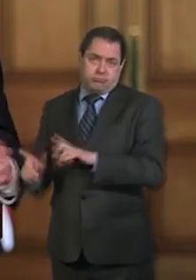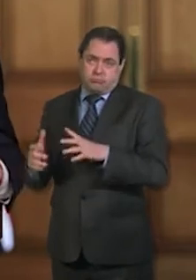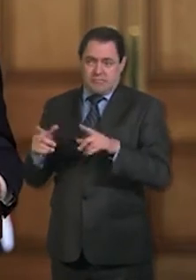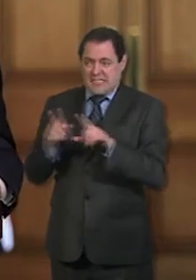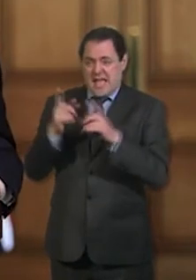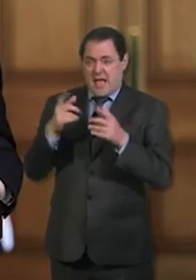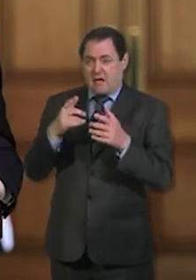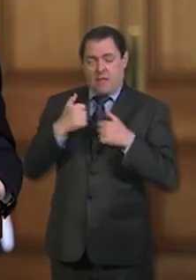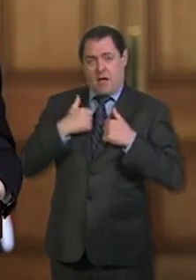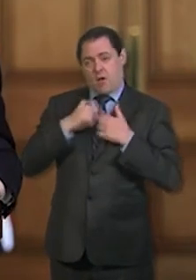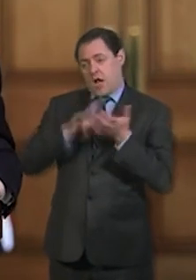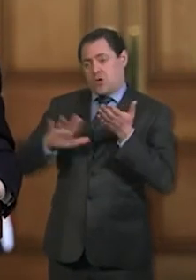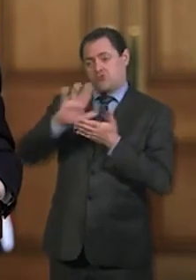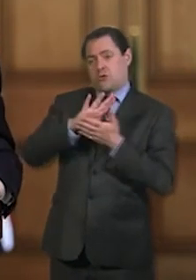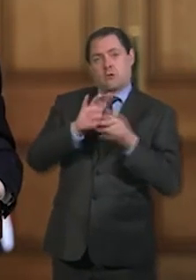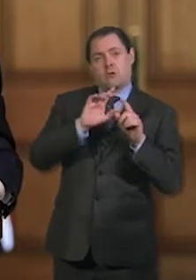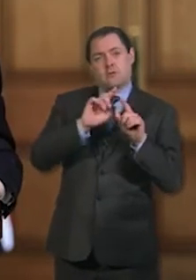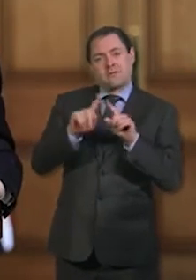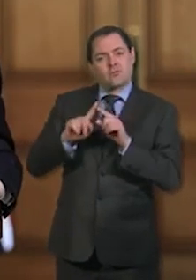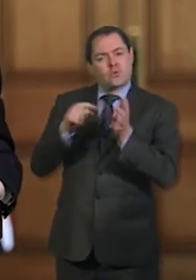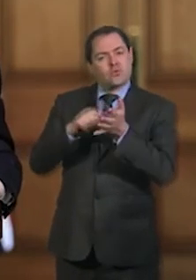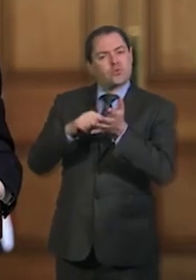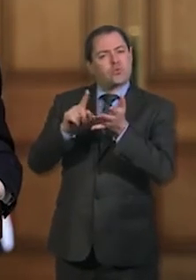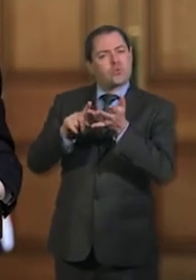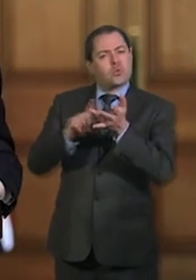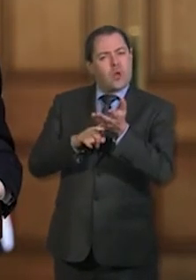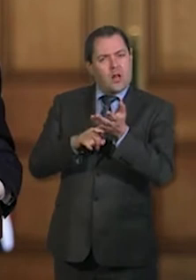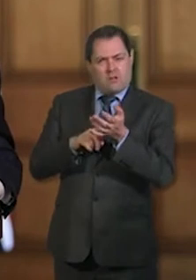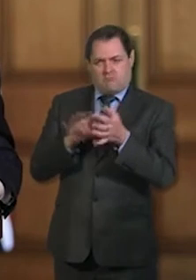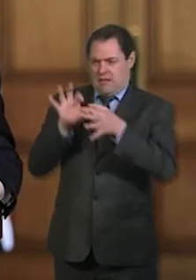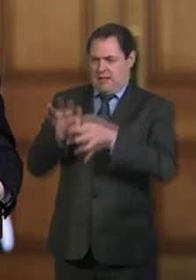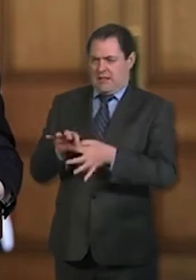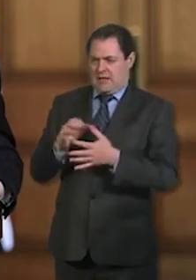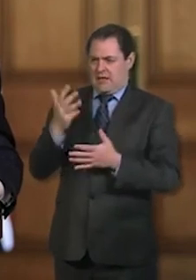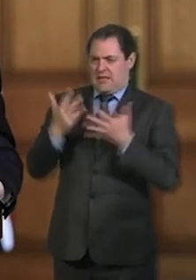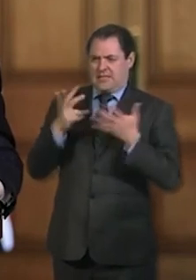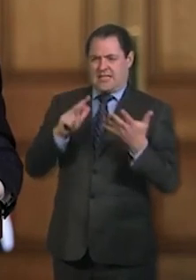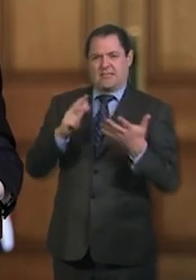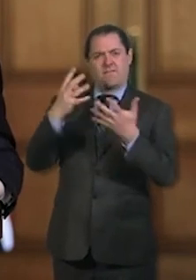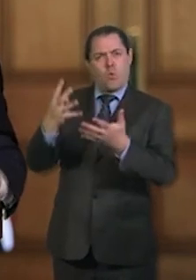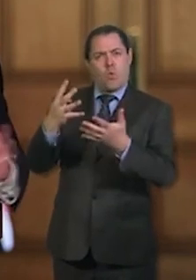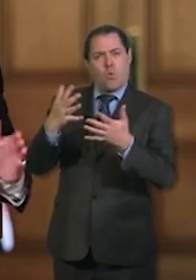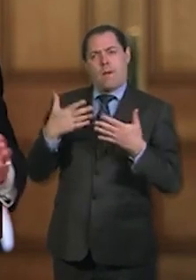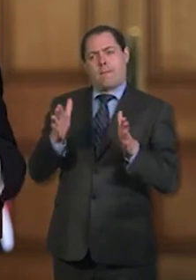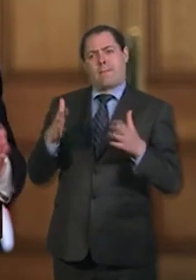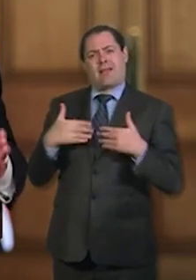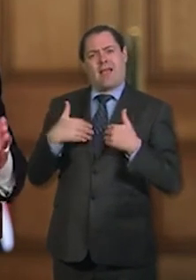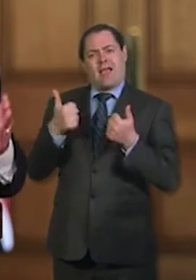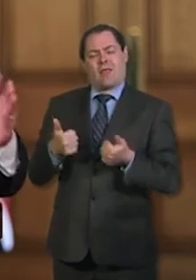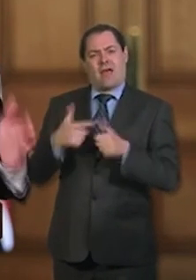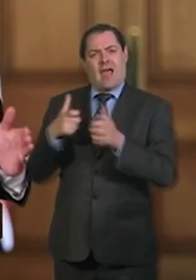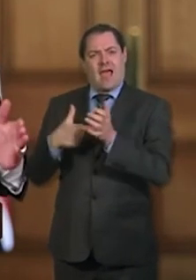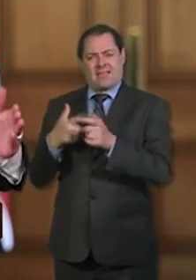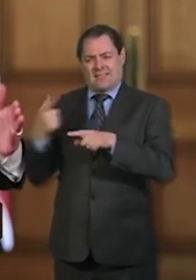set out in the 1984 Public Health Act for England and Wales, and in the relevant Scottish